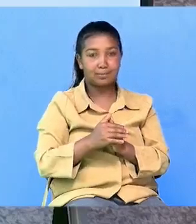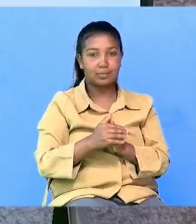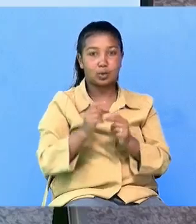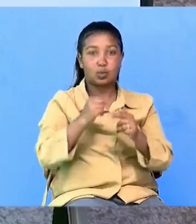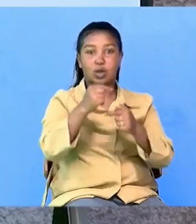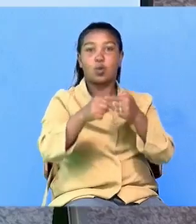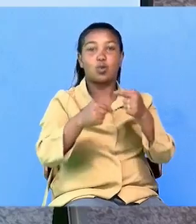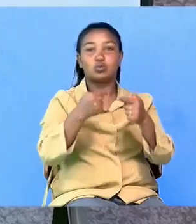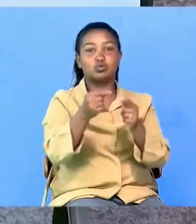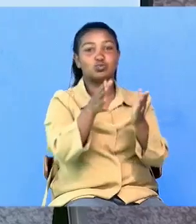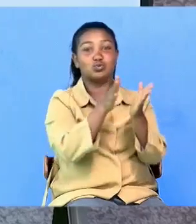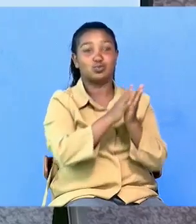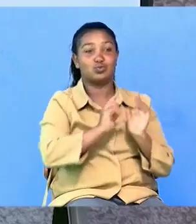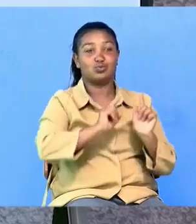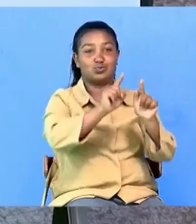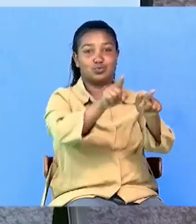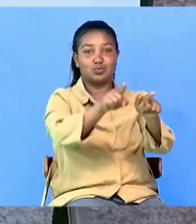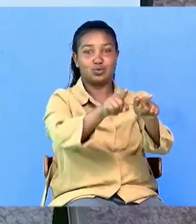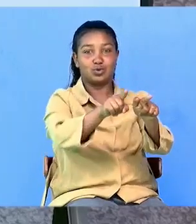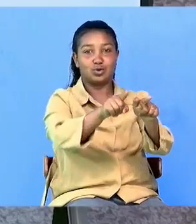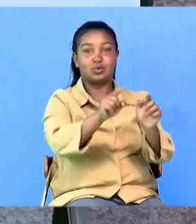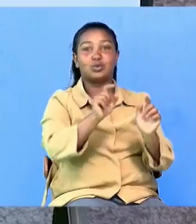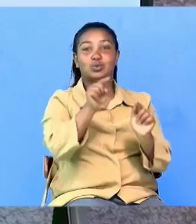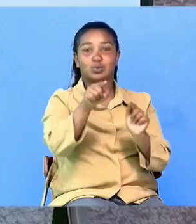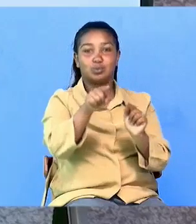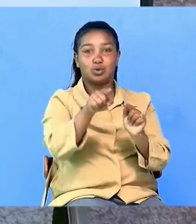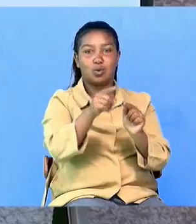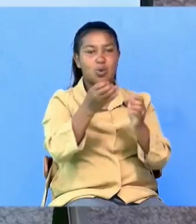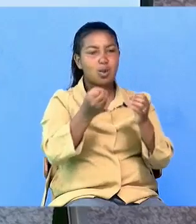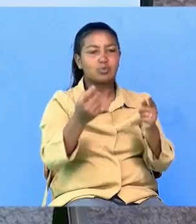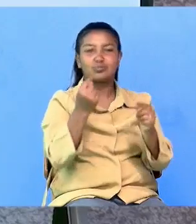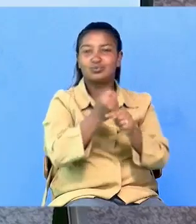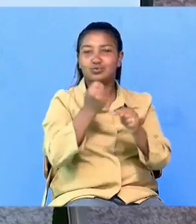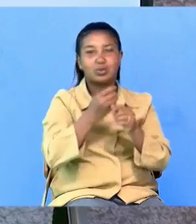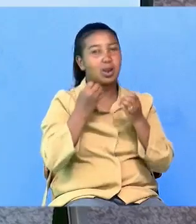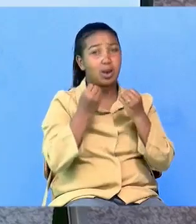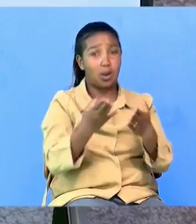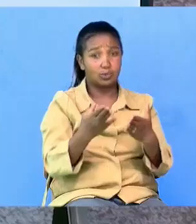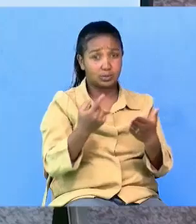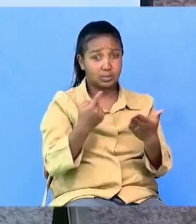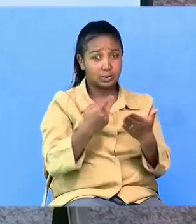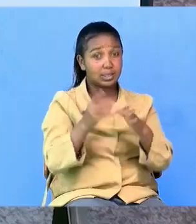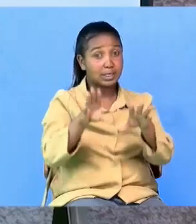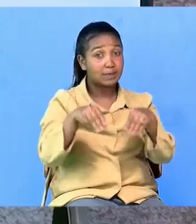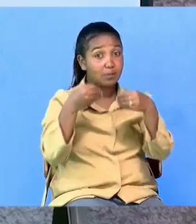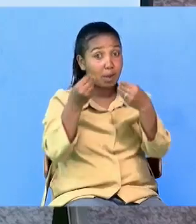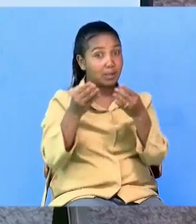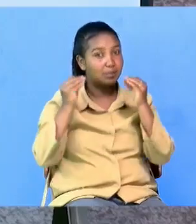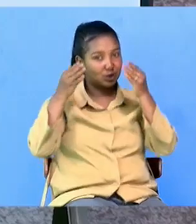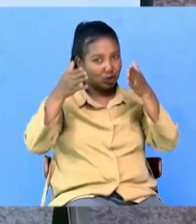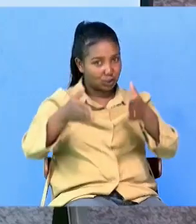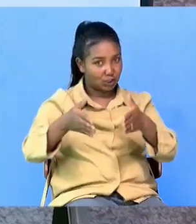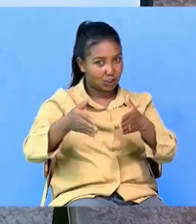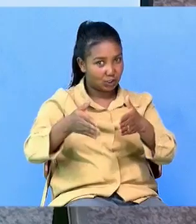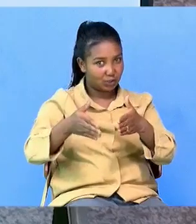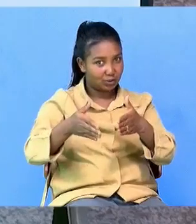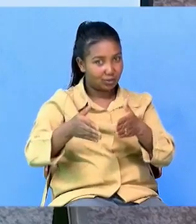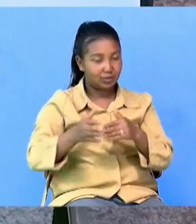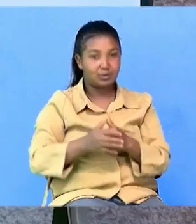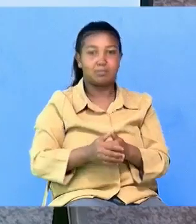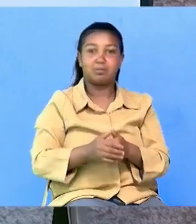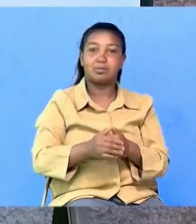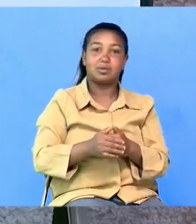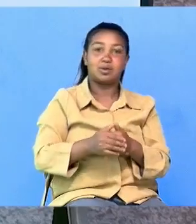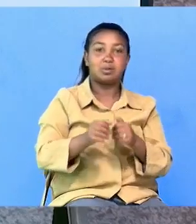when you go to at school, it's right, you are going to do a lot of activities that's given by the teacher regarding the